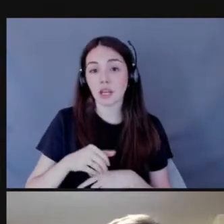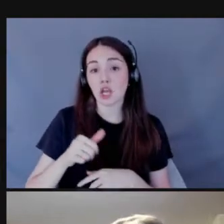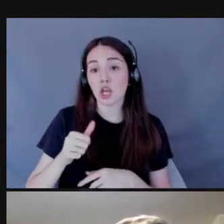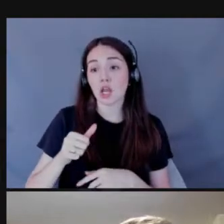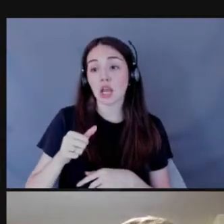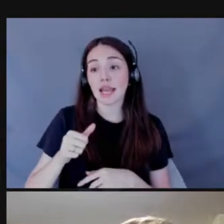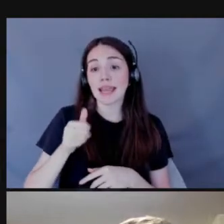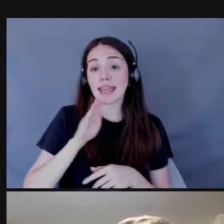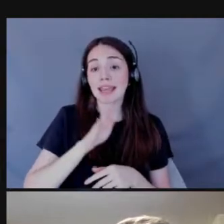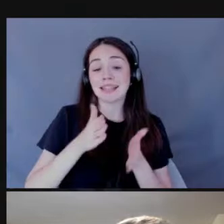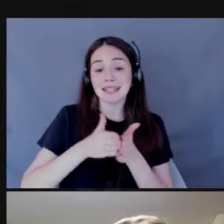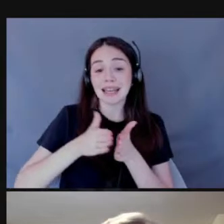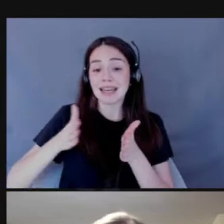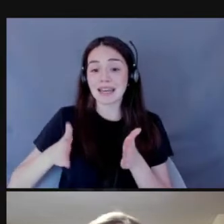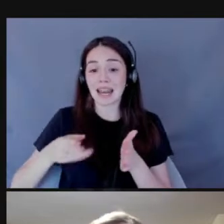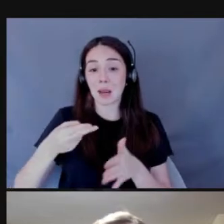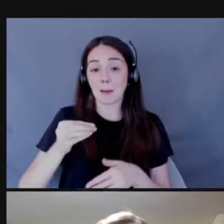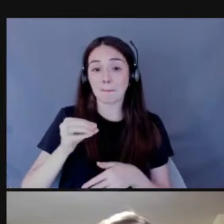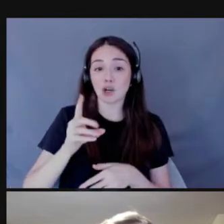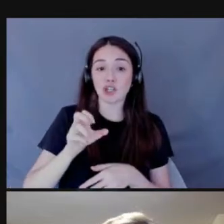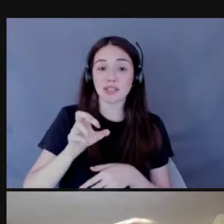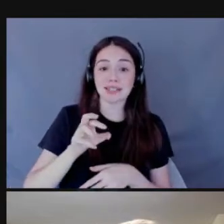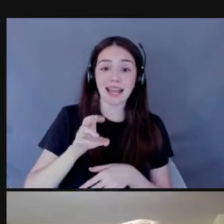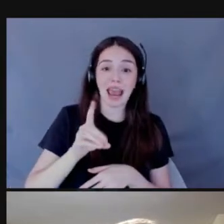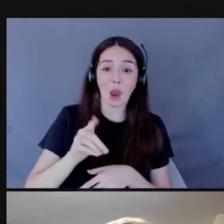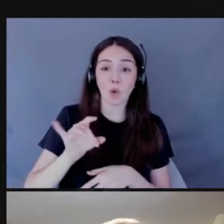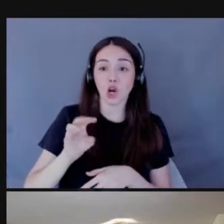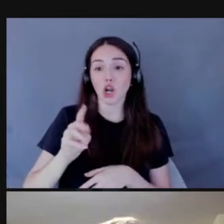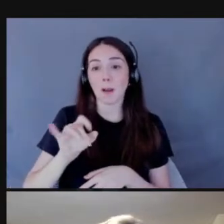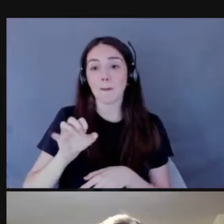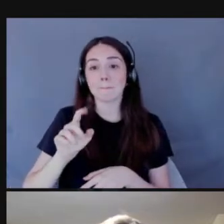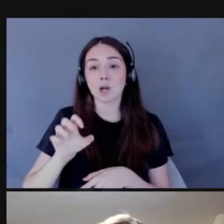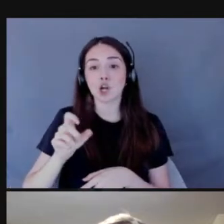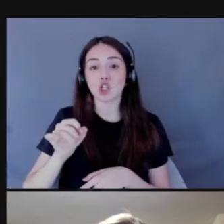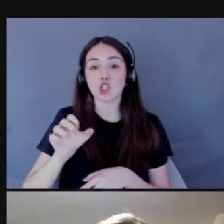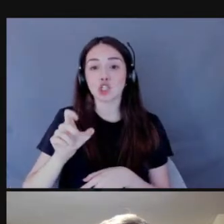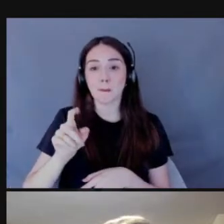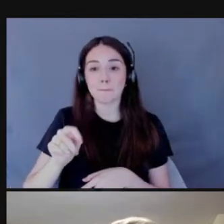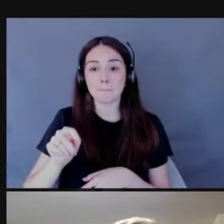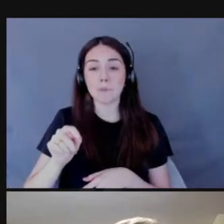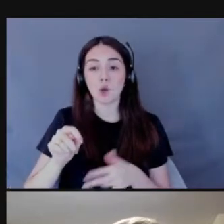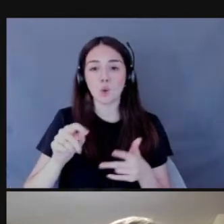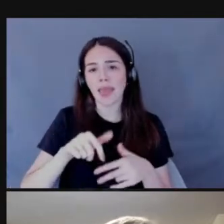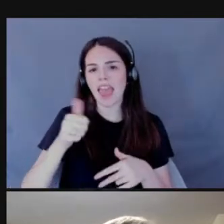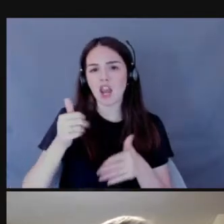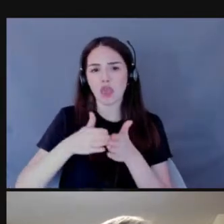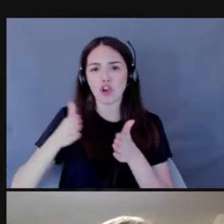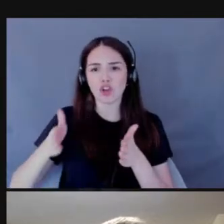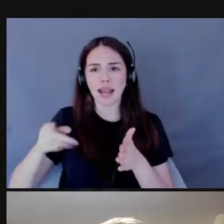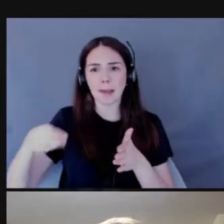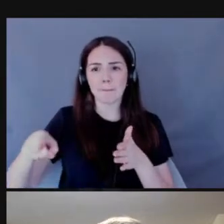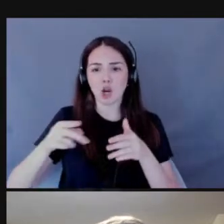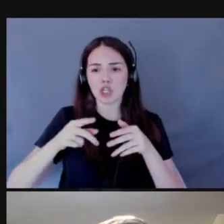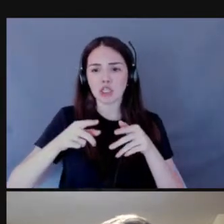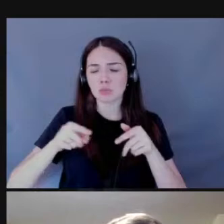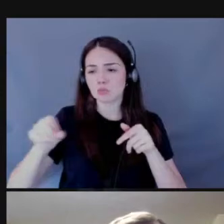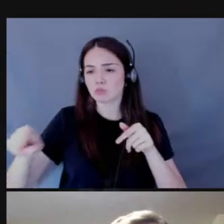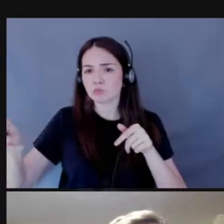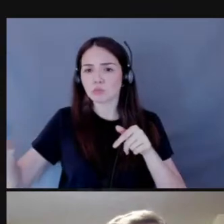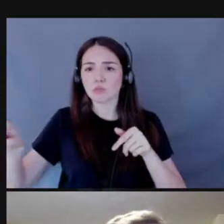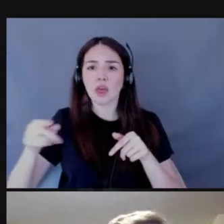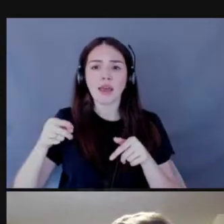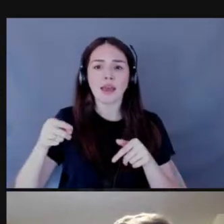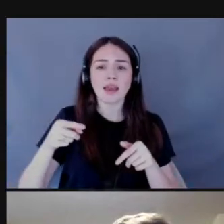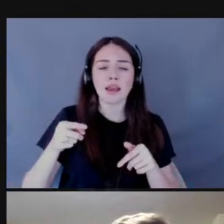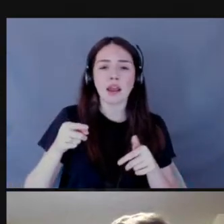immediate neighbors, Howard and Myrtle Smoot, and a whole bunch of other neighbors who were downriver as you go